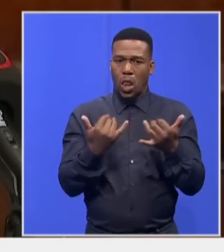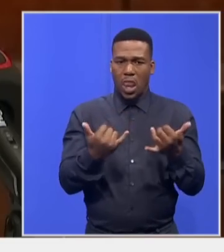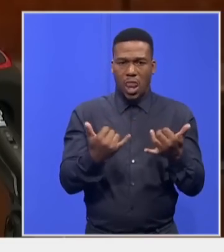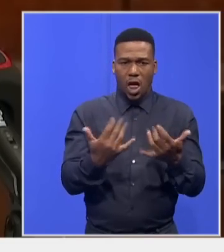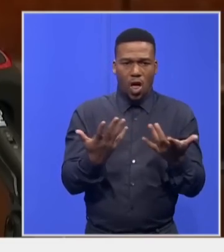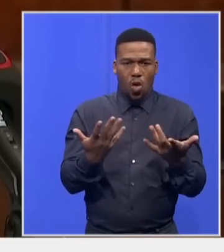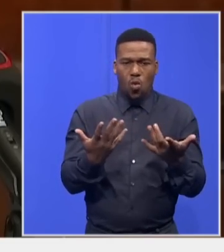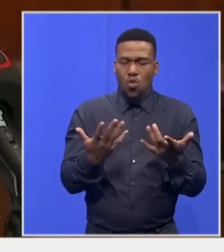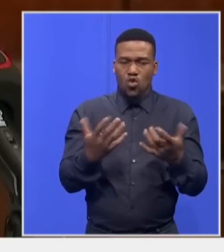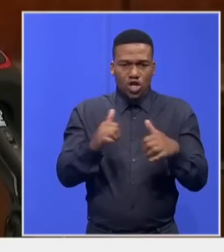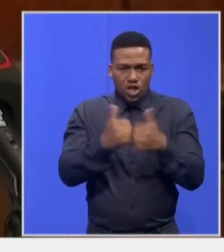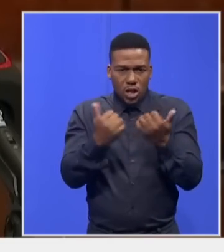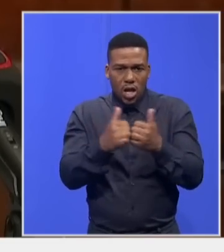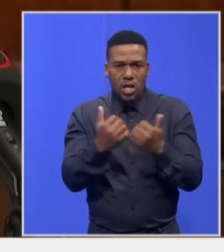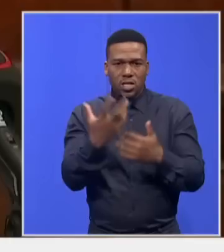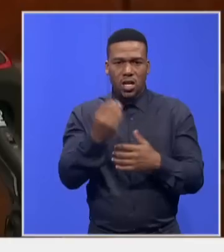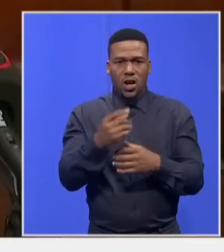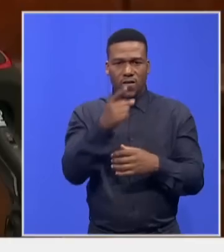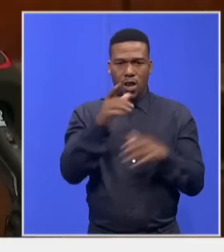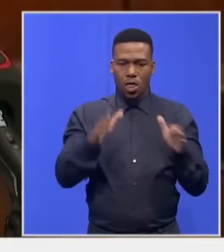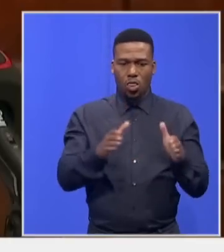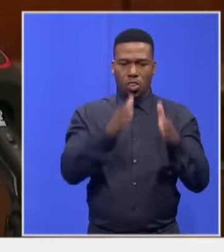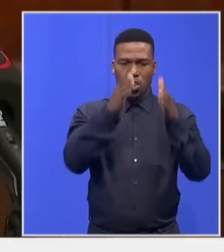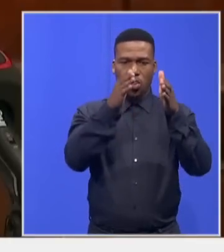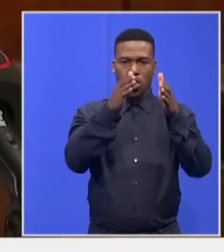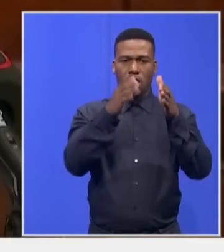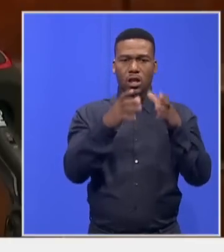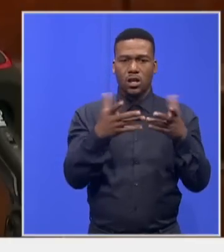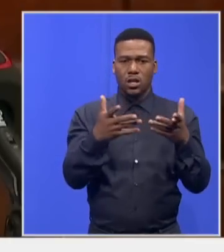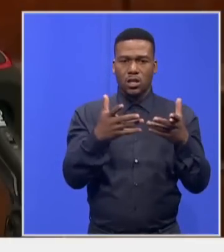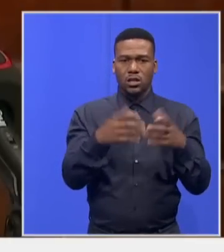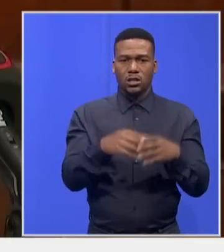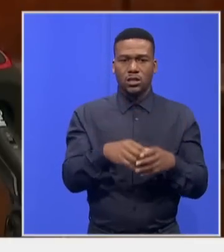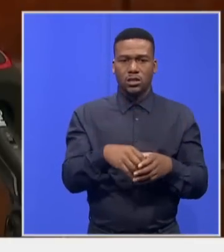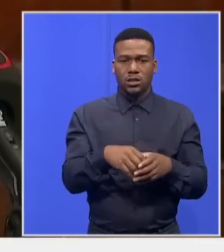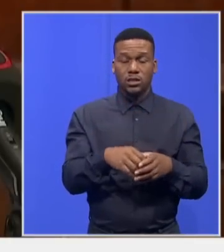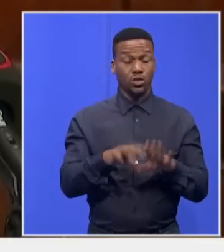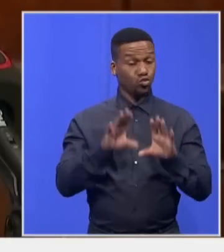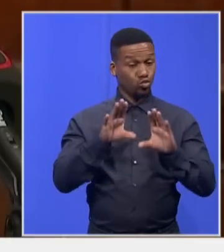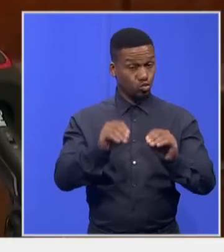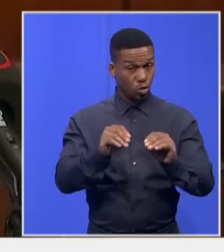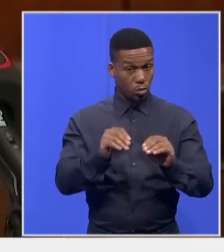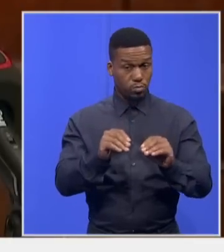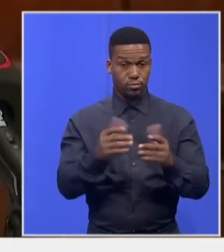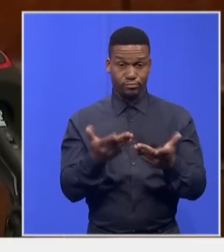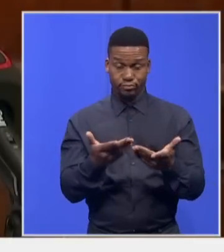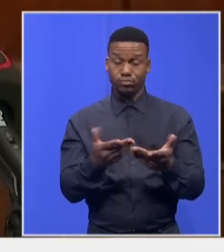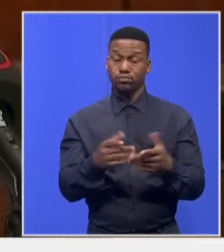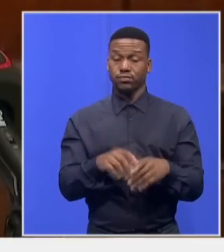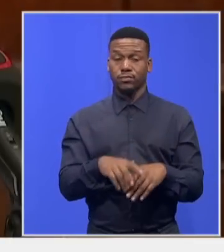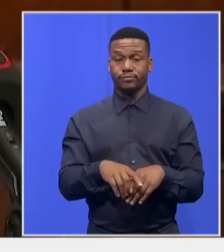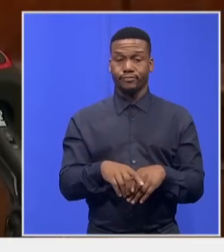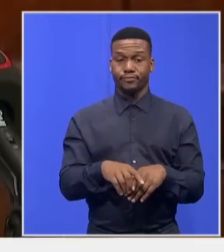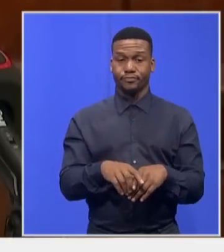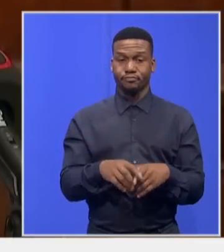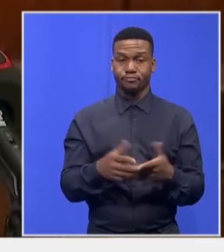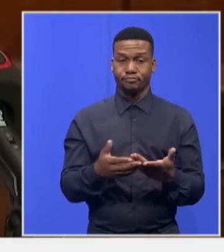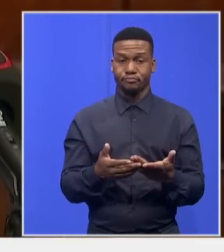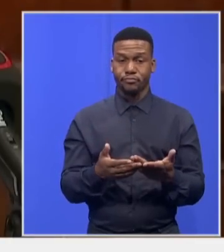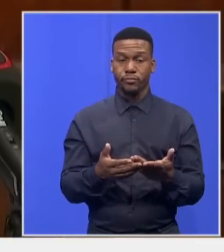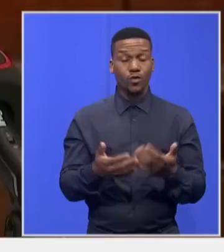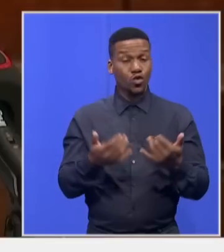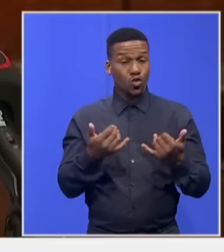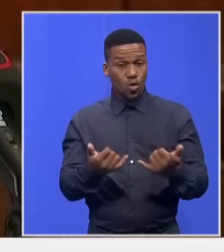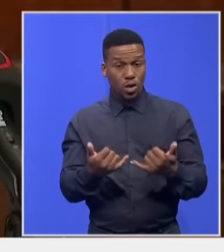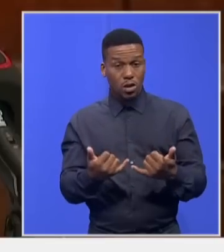the structural integrity of the chimney, and as a result, they had to discontinue those 3 units. And then, as a